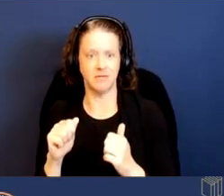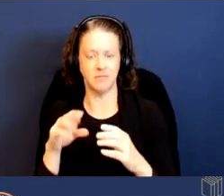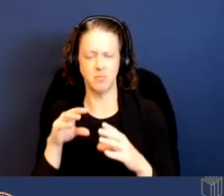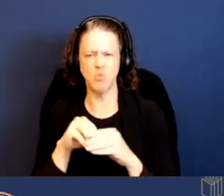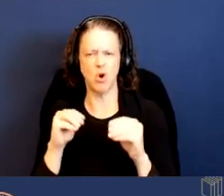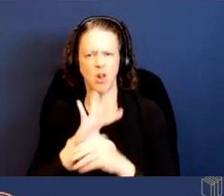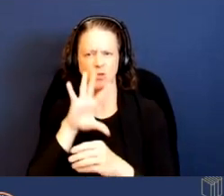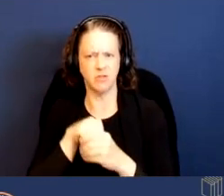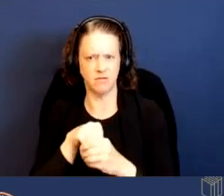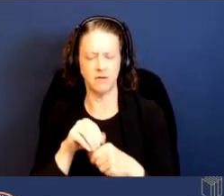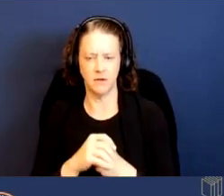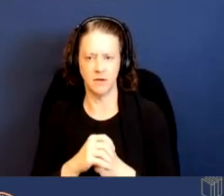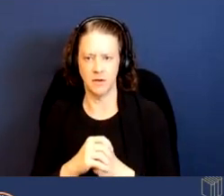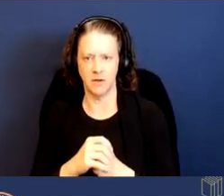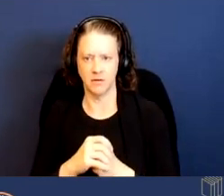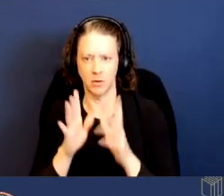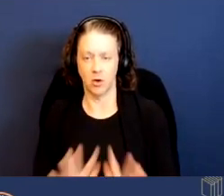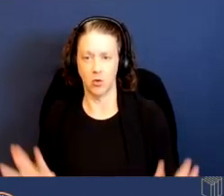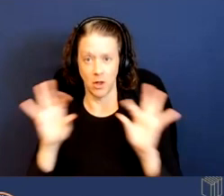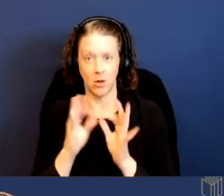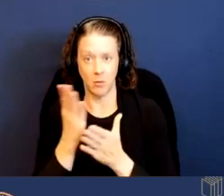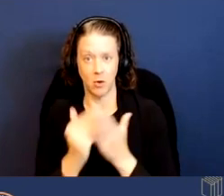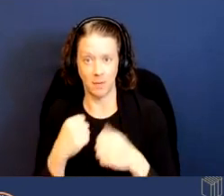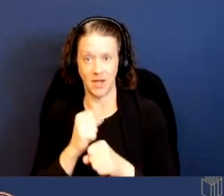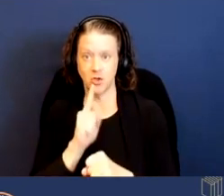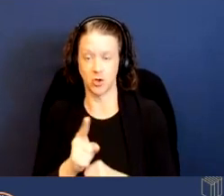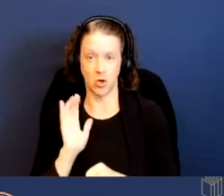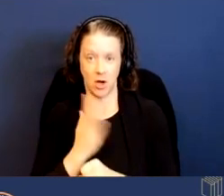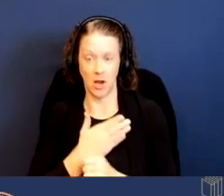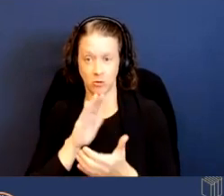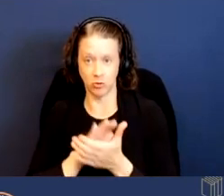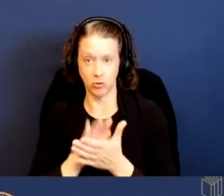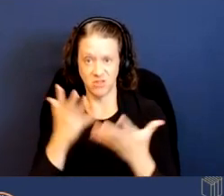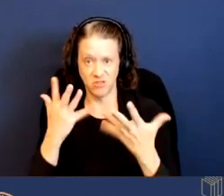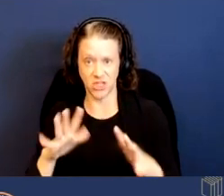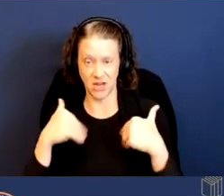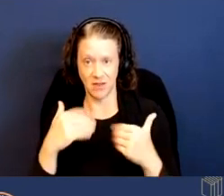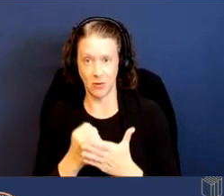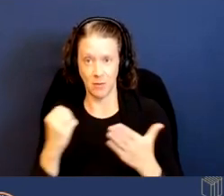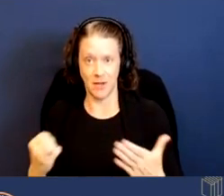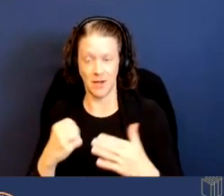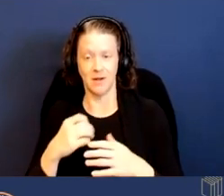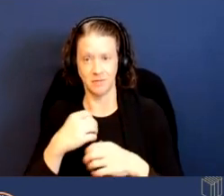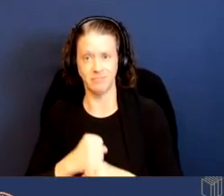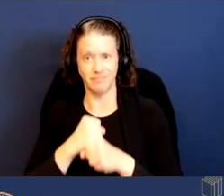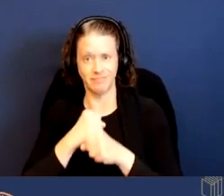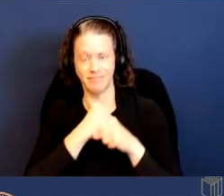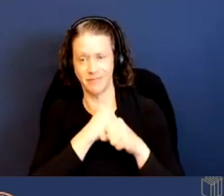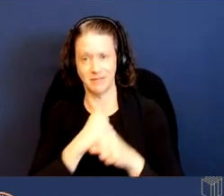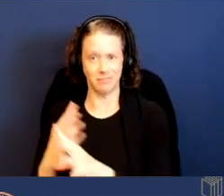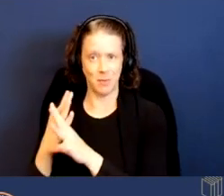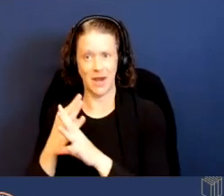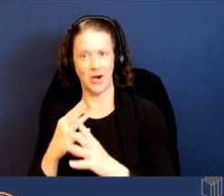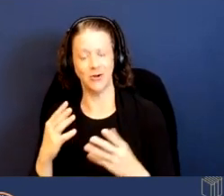a critical component to making sure that our schools are equipped to build this out is making sure that our teachers are prepared so that